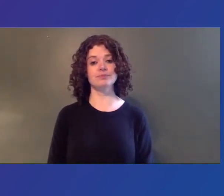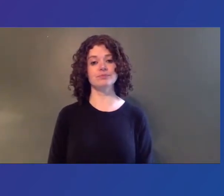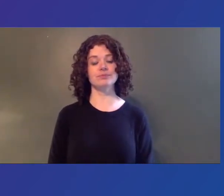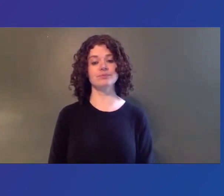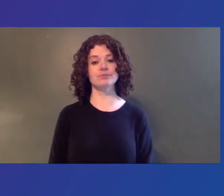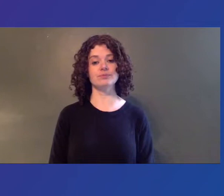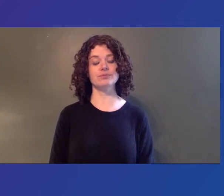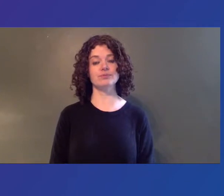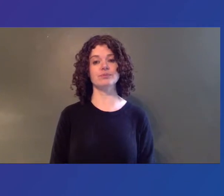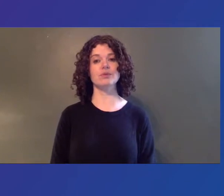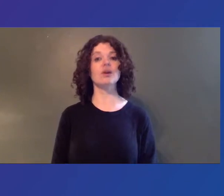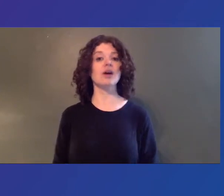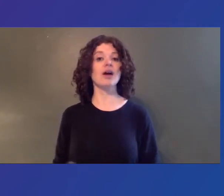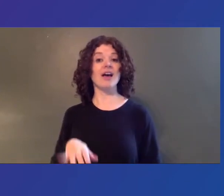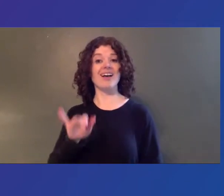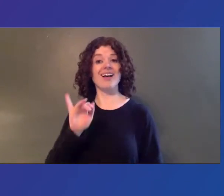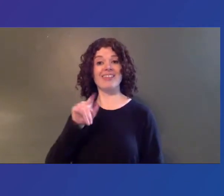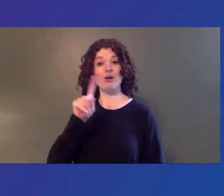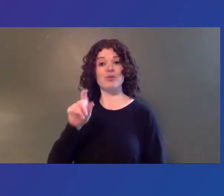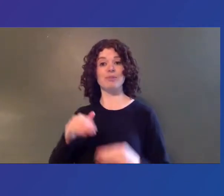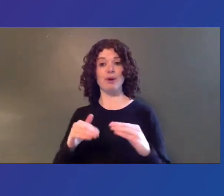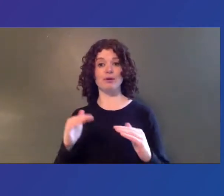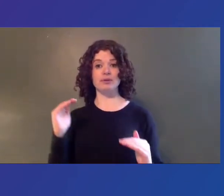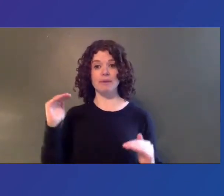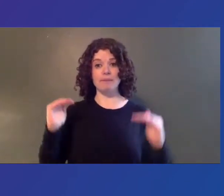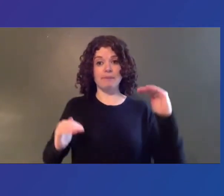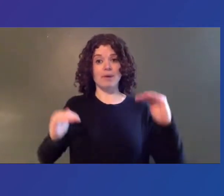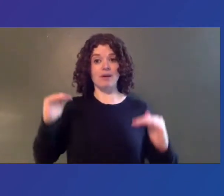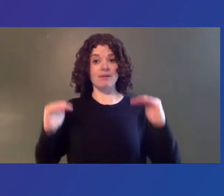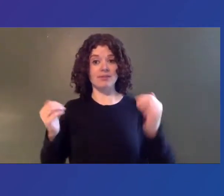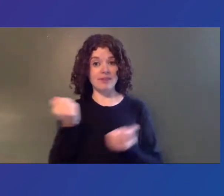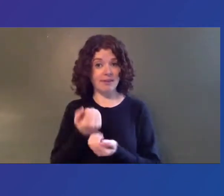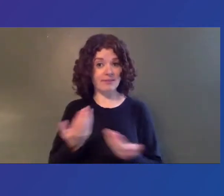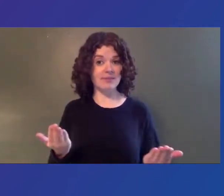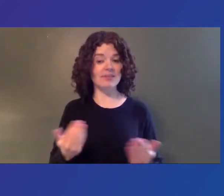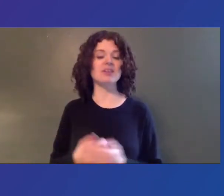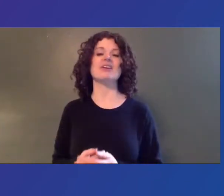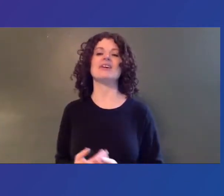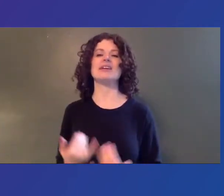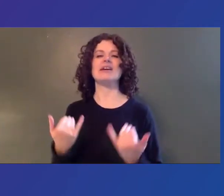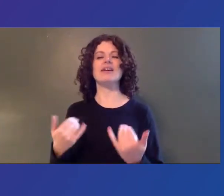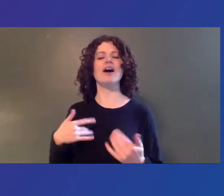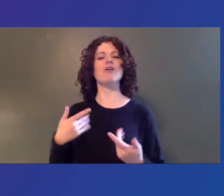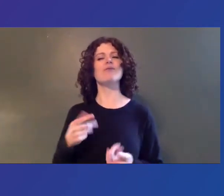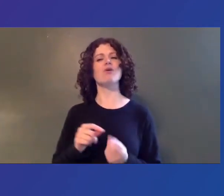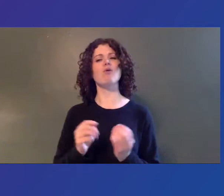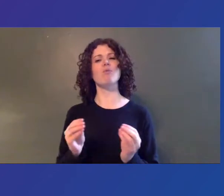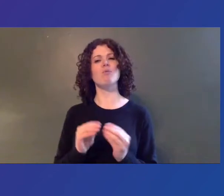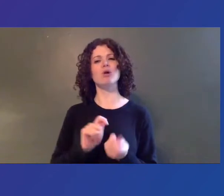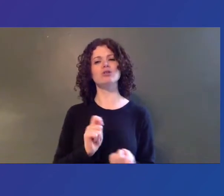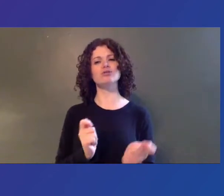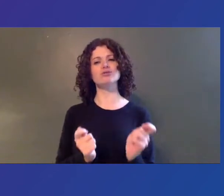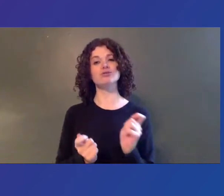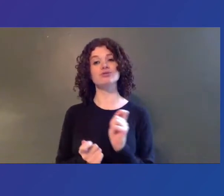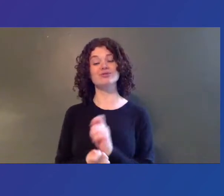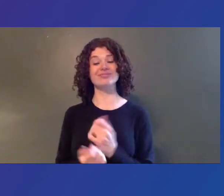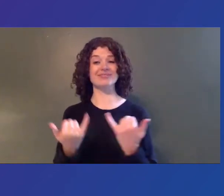regards to the juggling, I do feel like it's changing quite a bit, that more institutions are